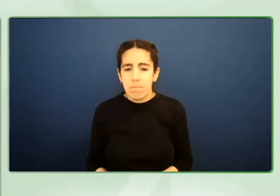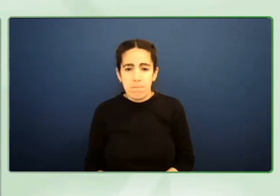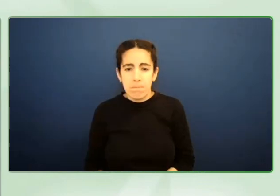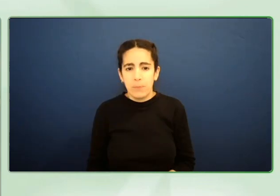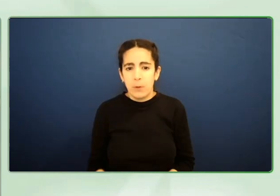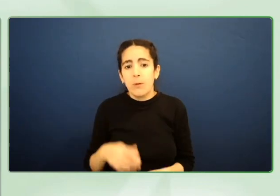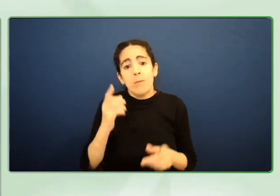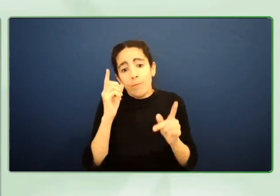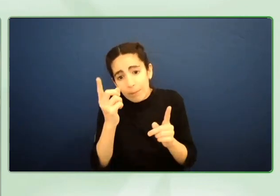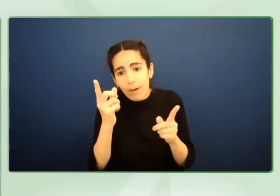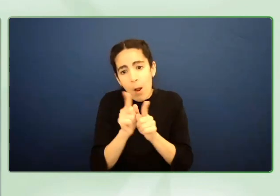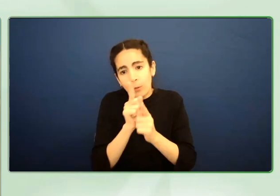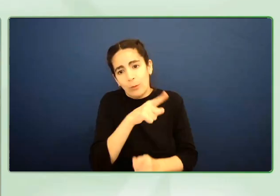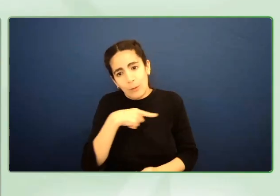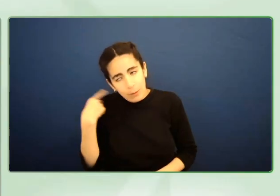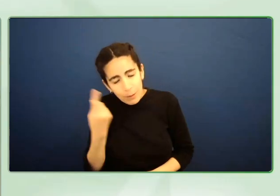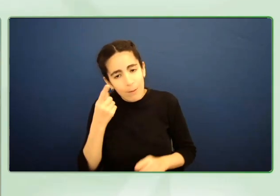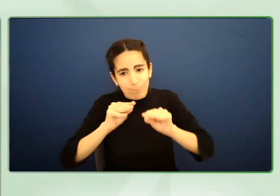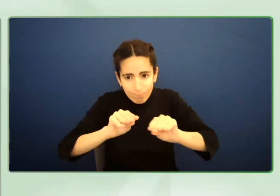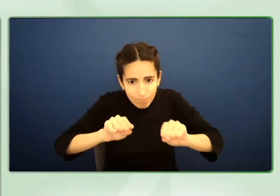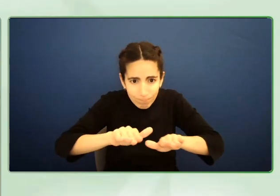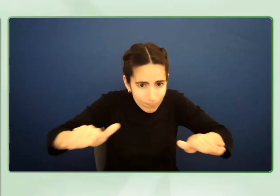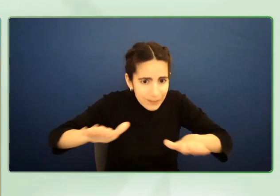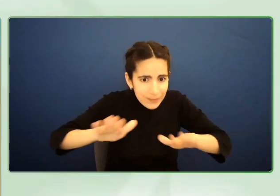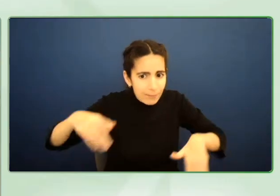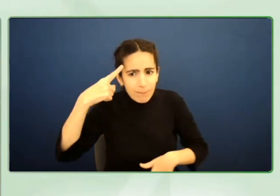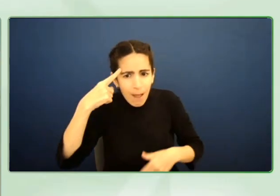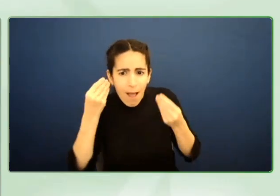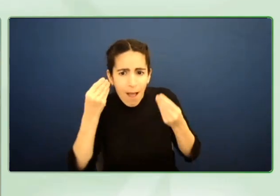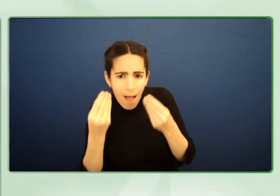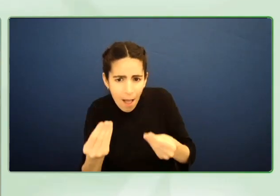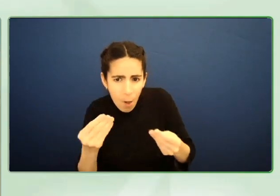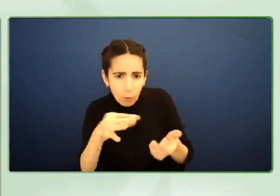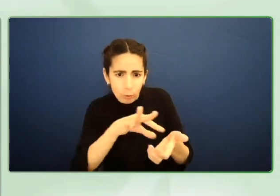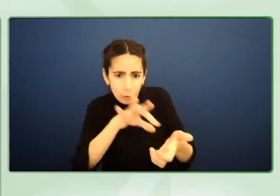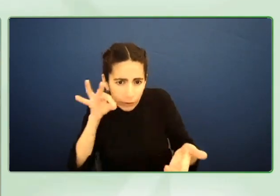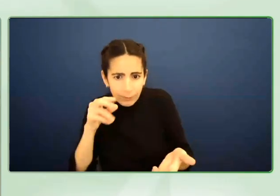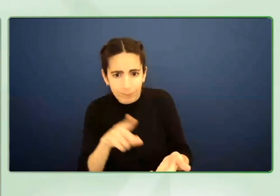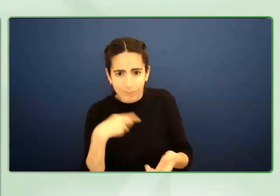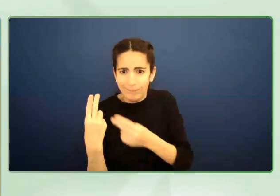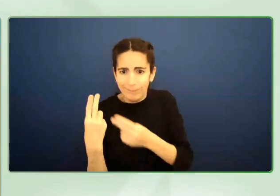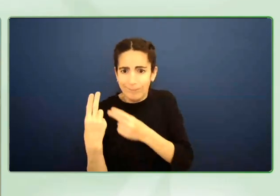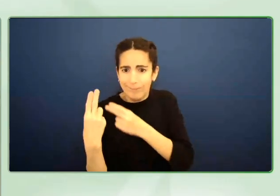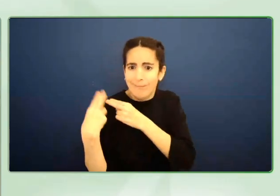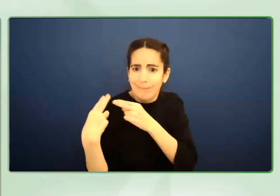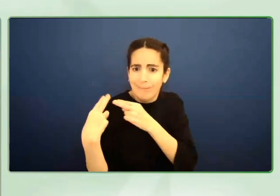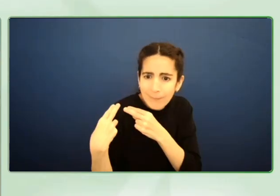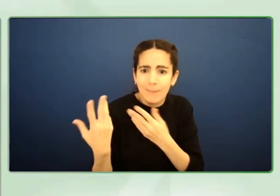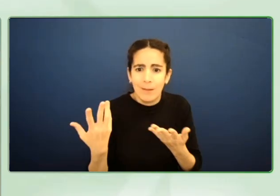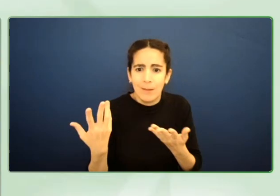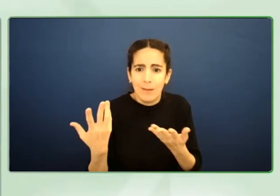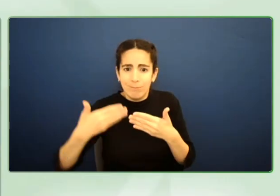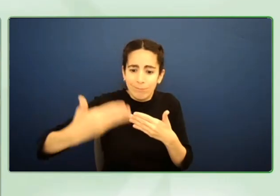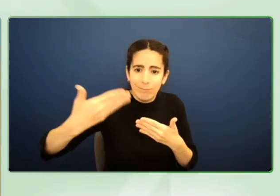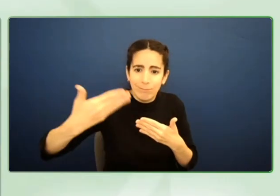choose, to be responsible parents, then our children tomorrow are going to know to use an app like this,